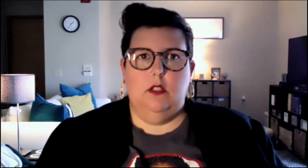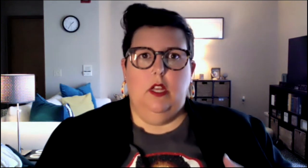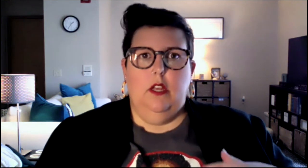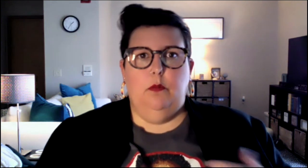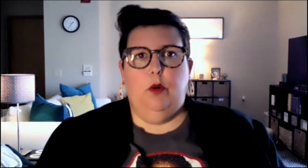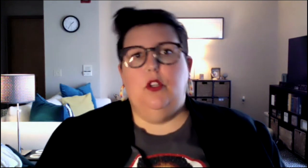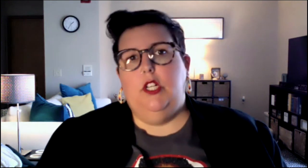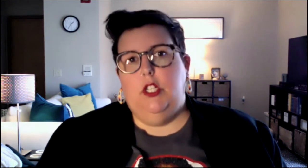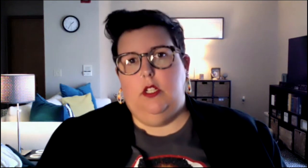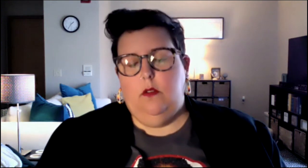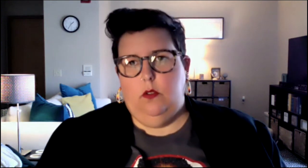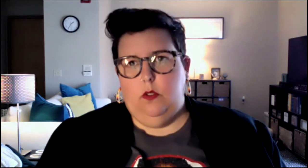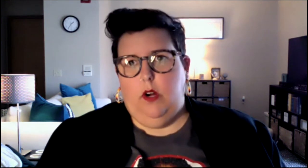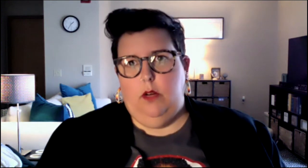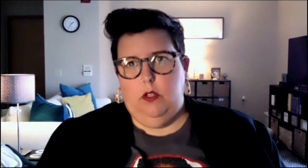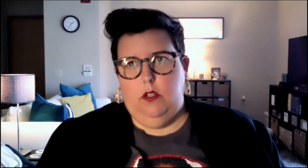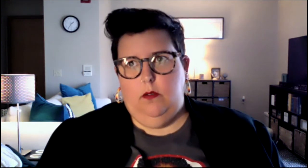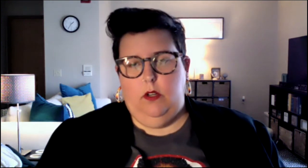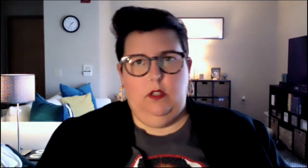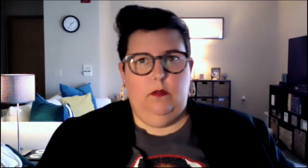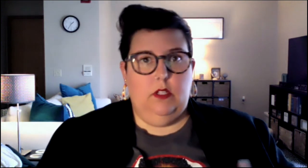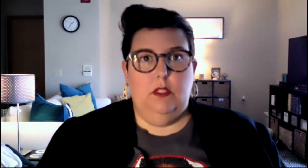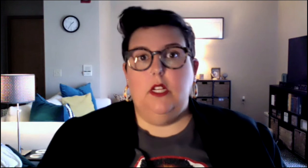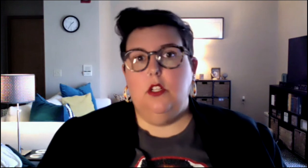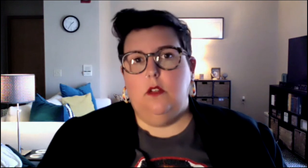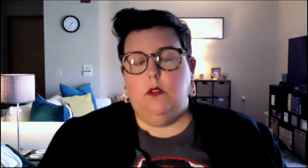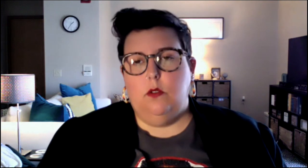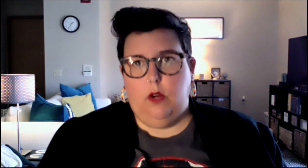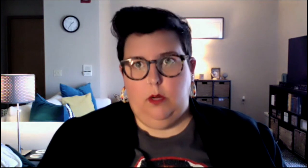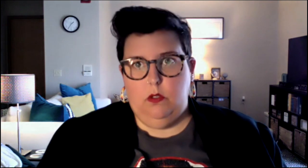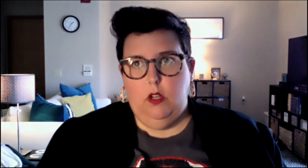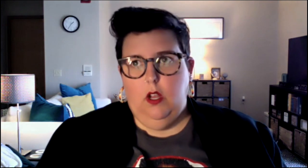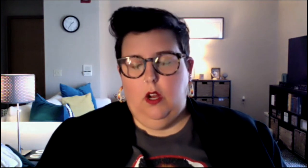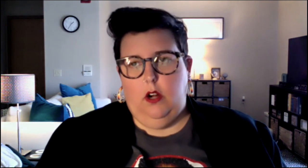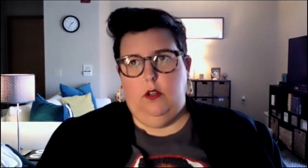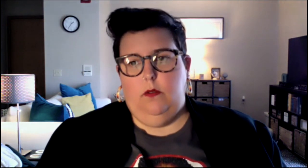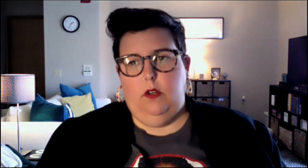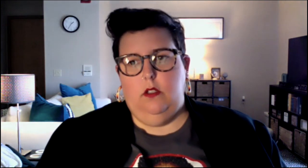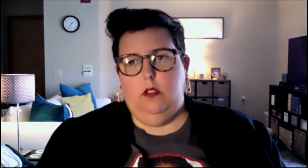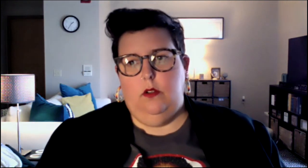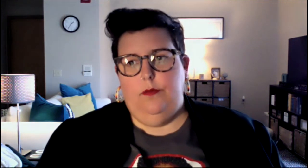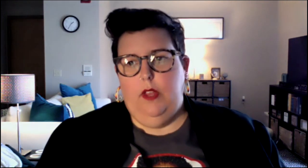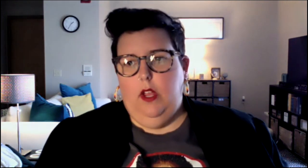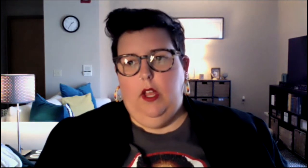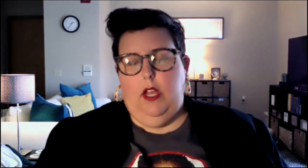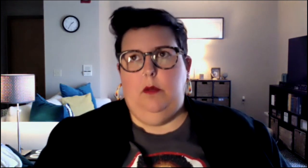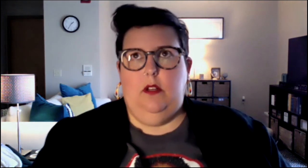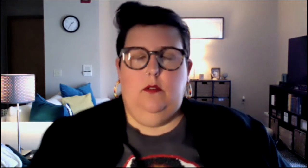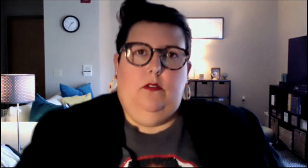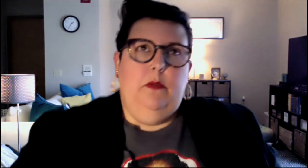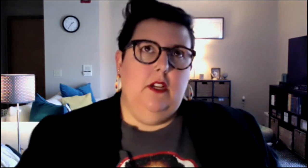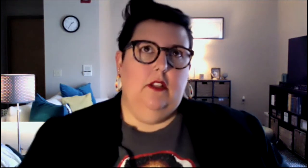because the perpetration of those crimes are different. The victimization of those crimes are different. So, I